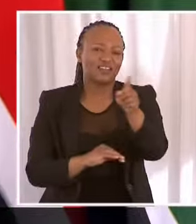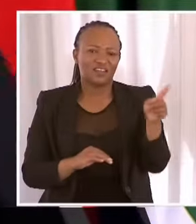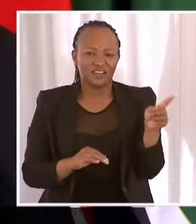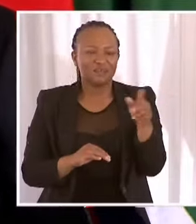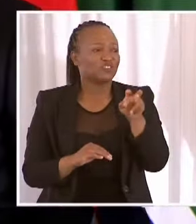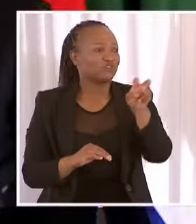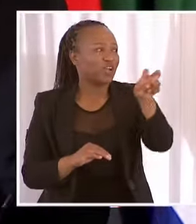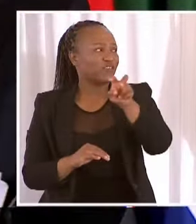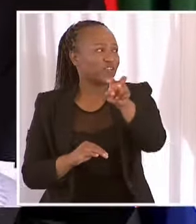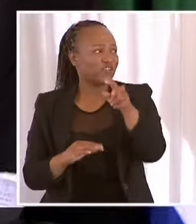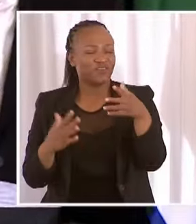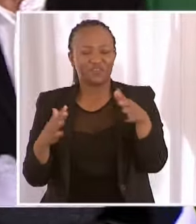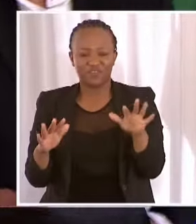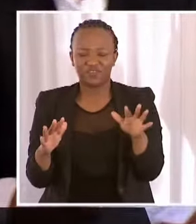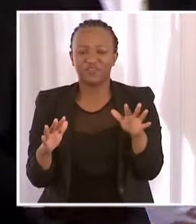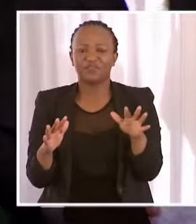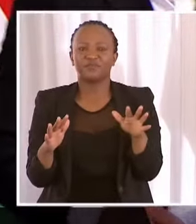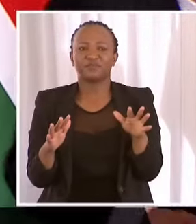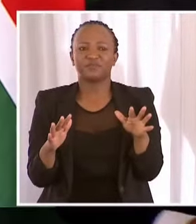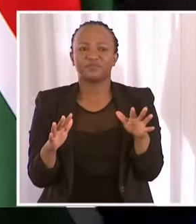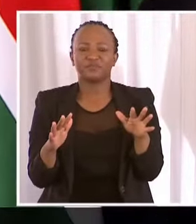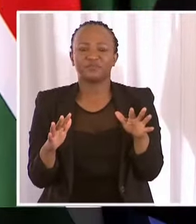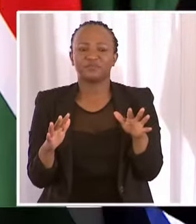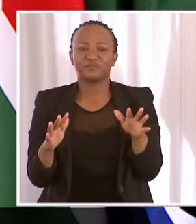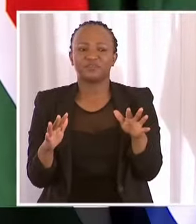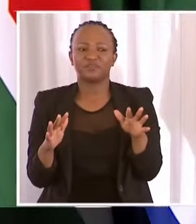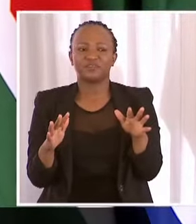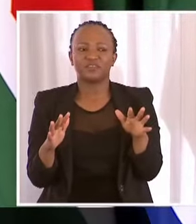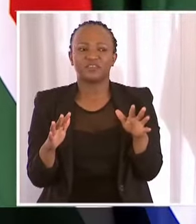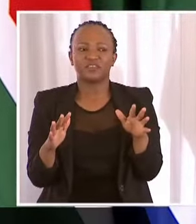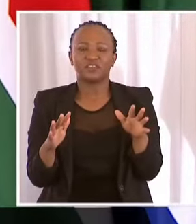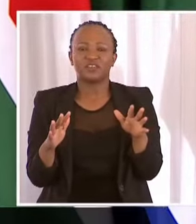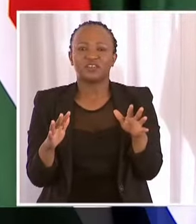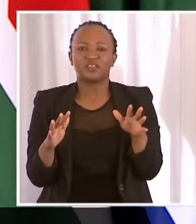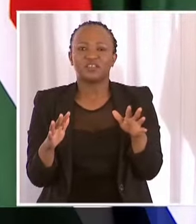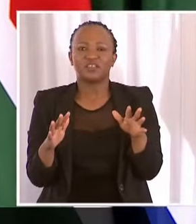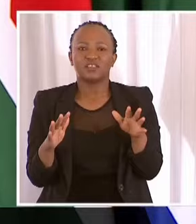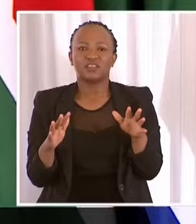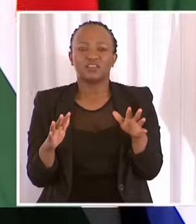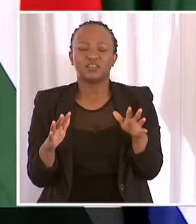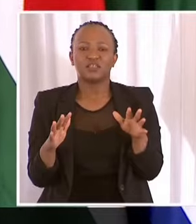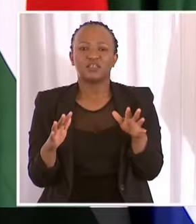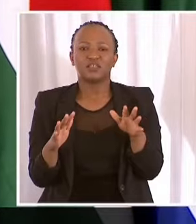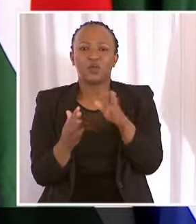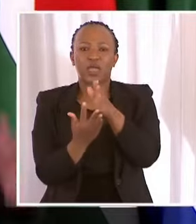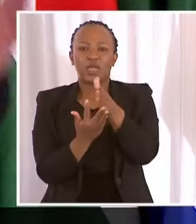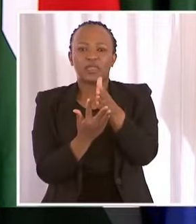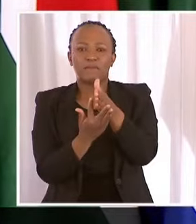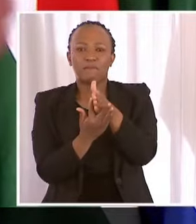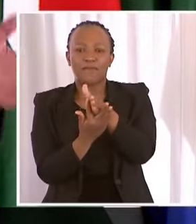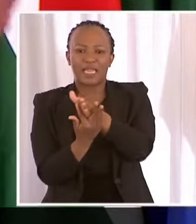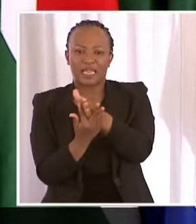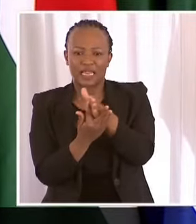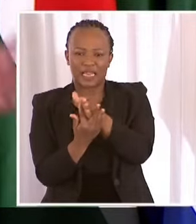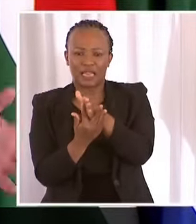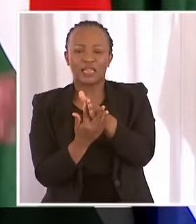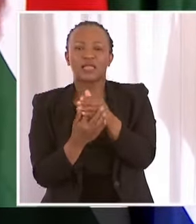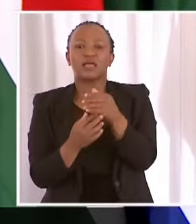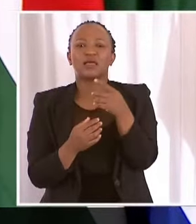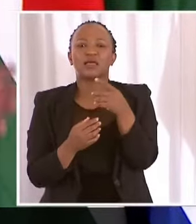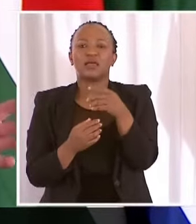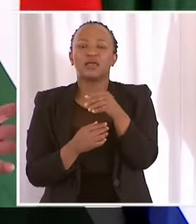here. It's the medal of the Lutuli detachment, the first